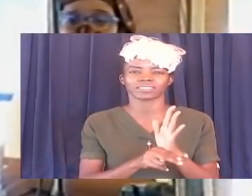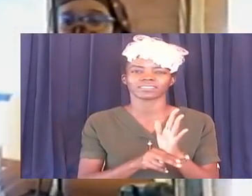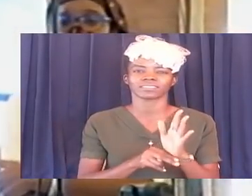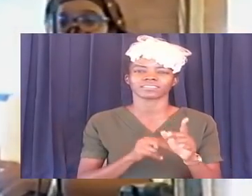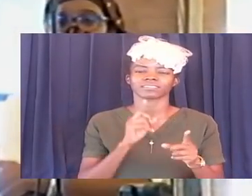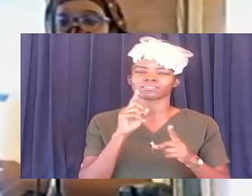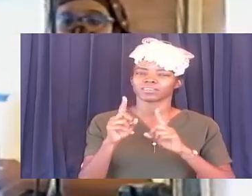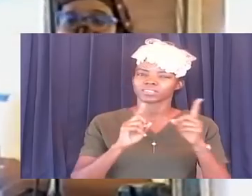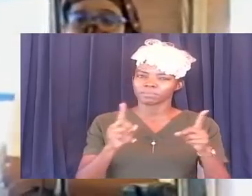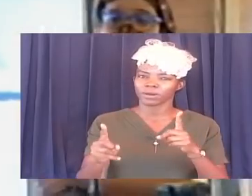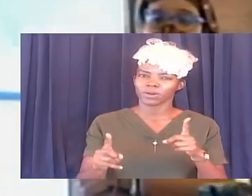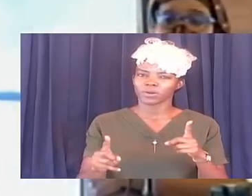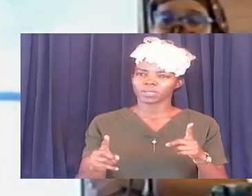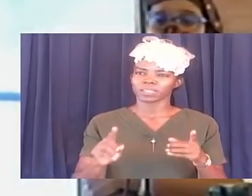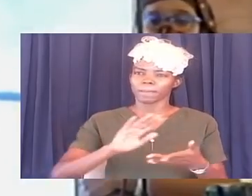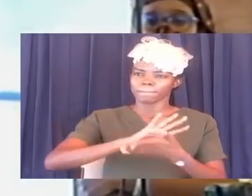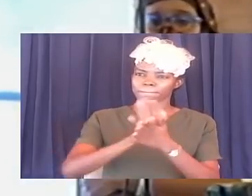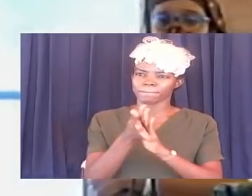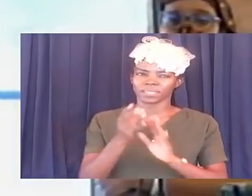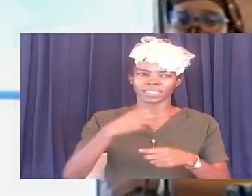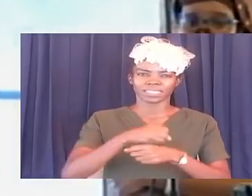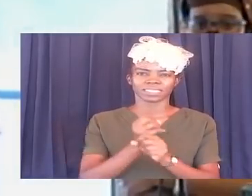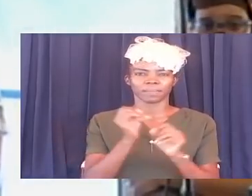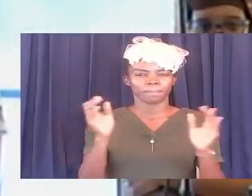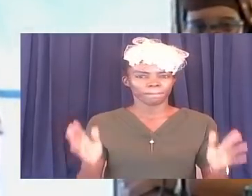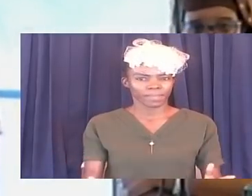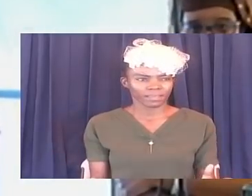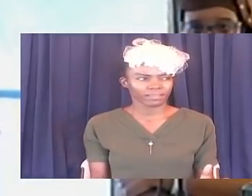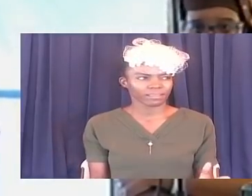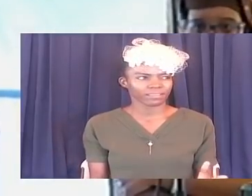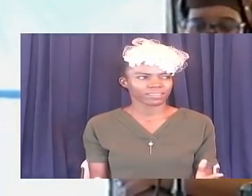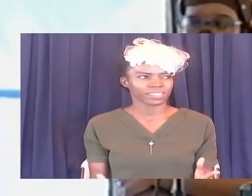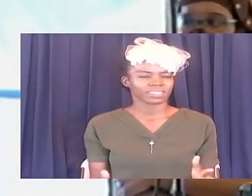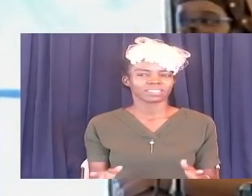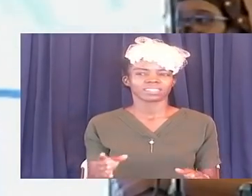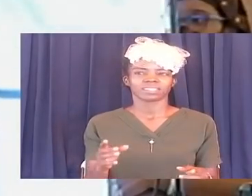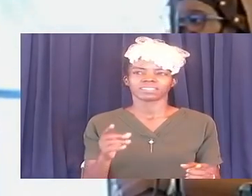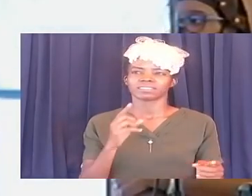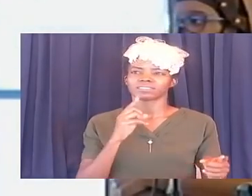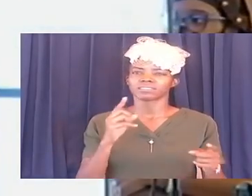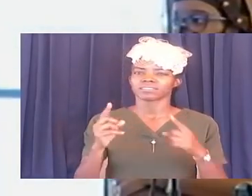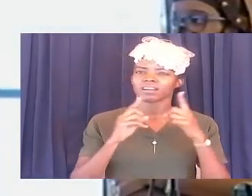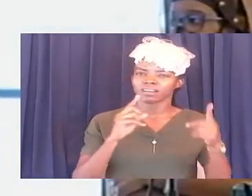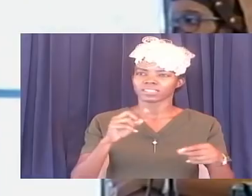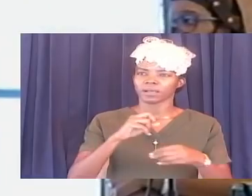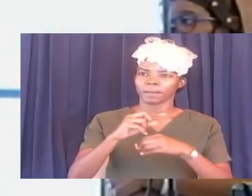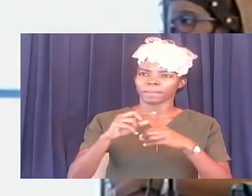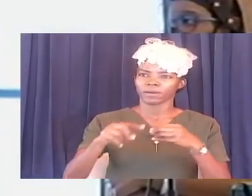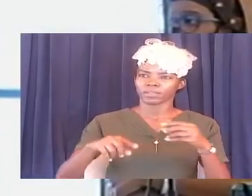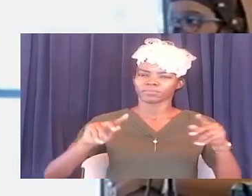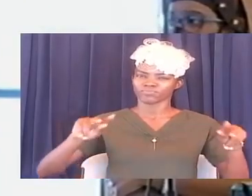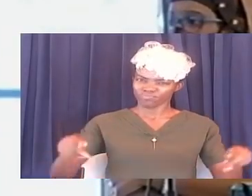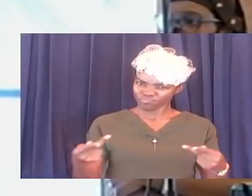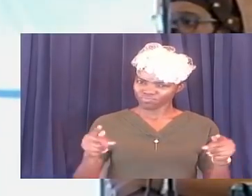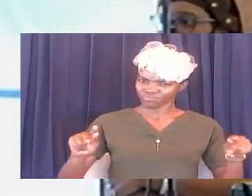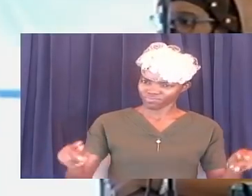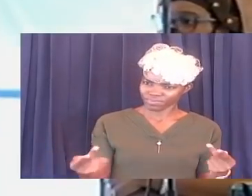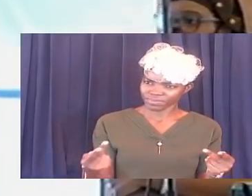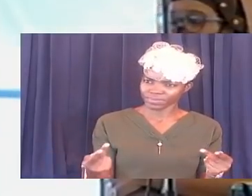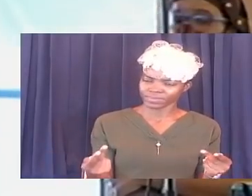about peacemakers. It speaks about those who are persecuted. It speaks about the